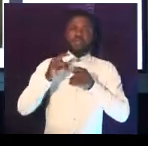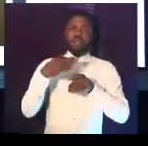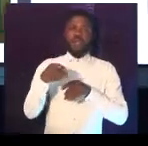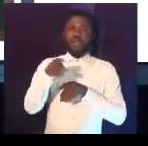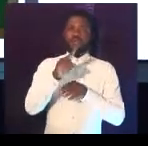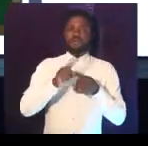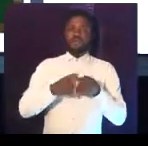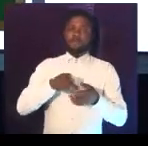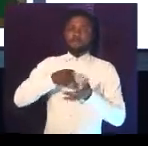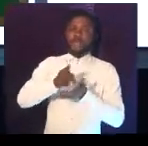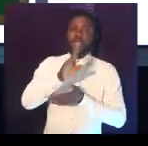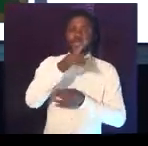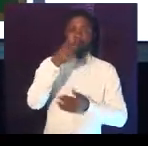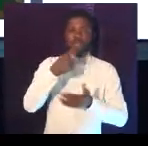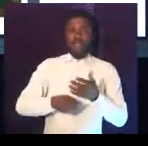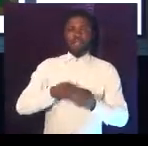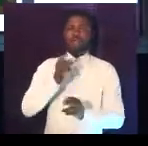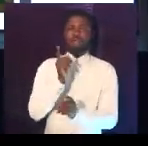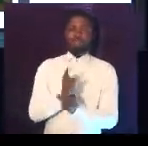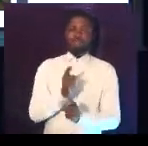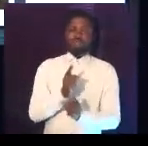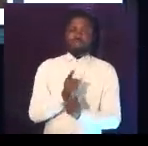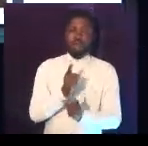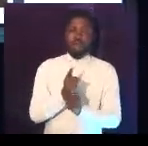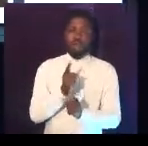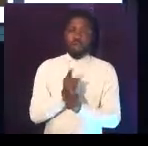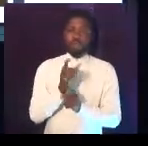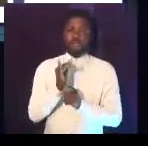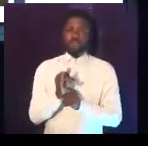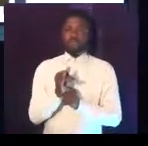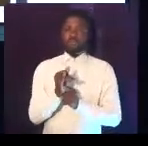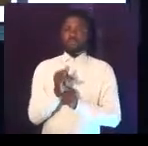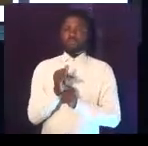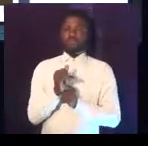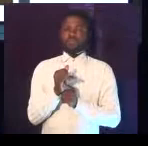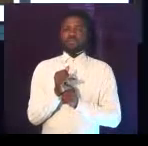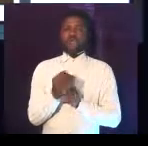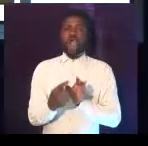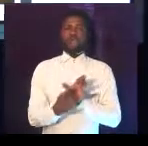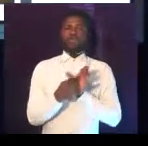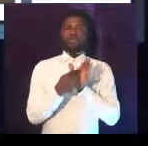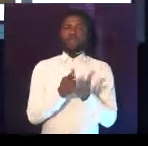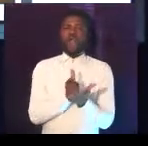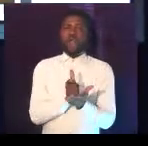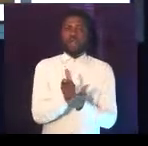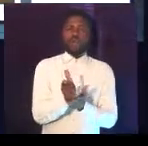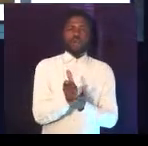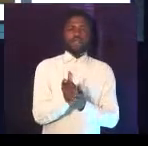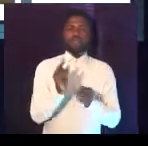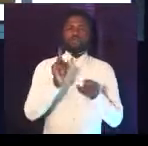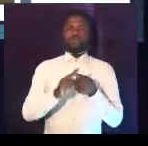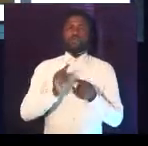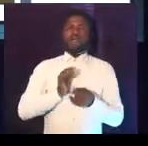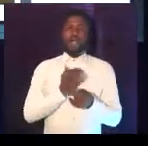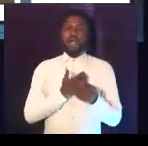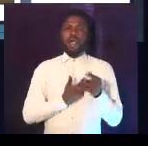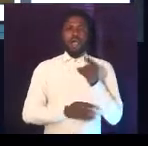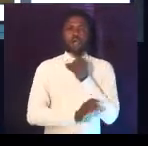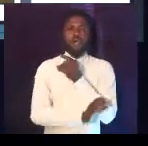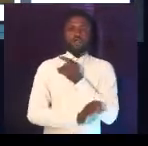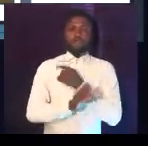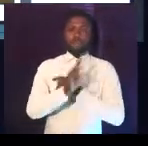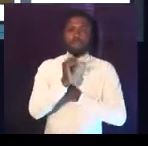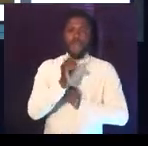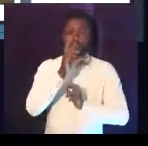it's expected of you to pay your taxes promptly. The next one is show loyalty to